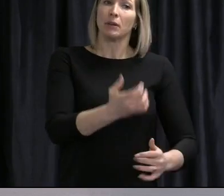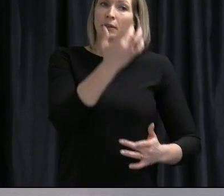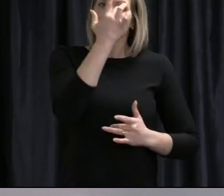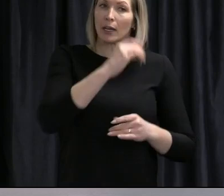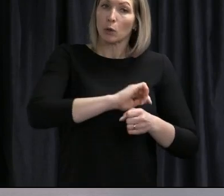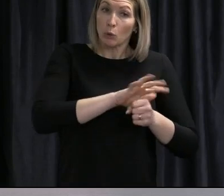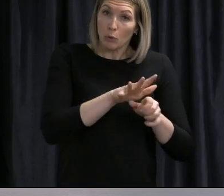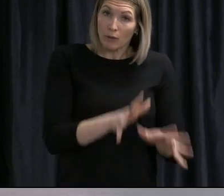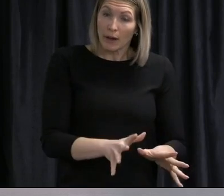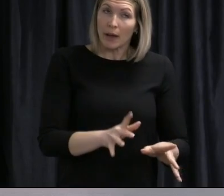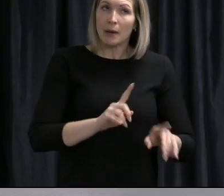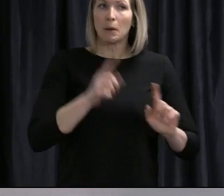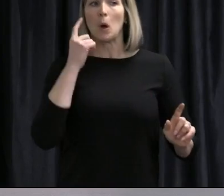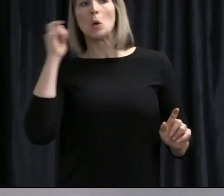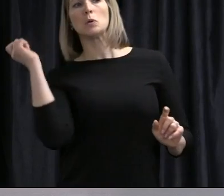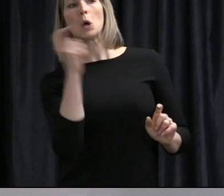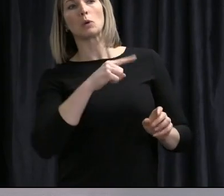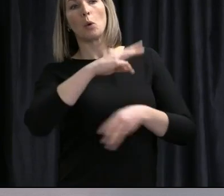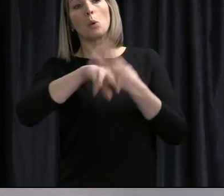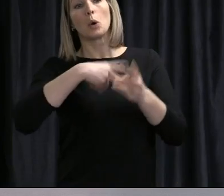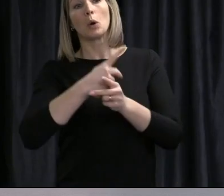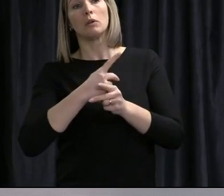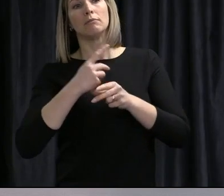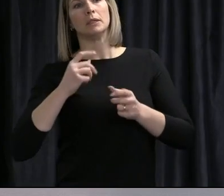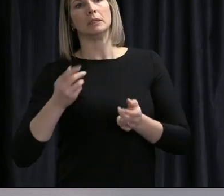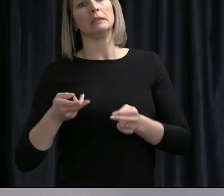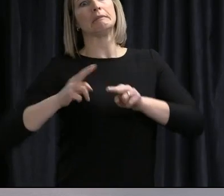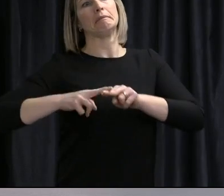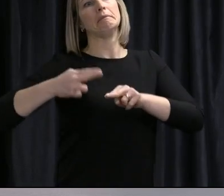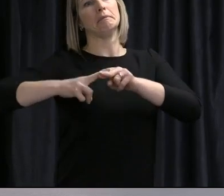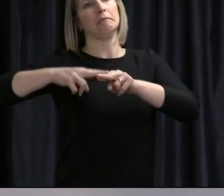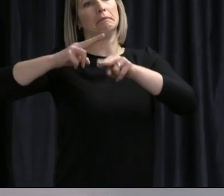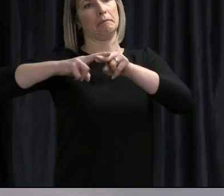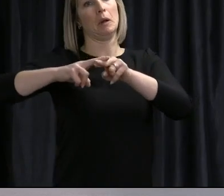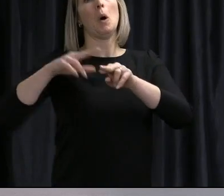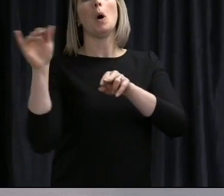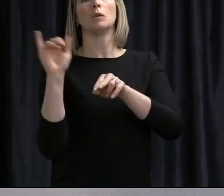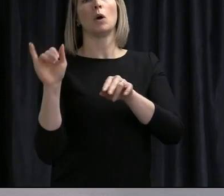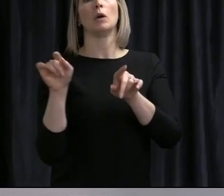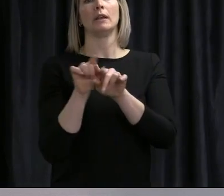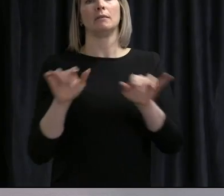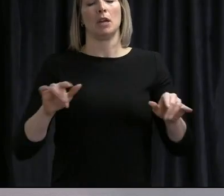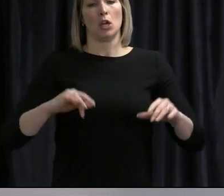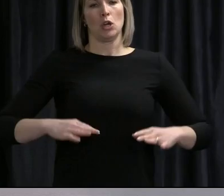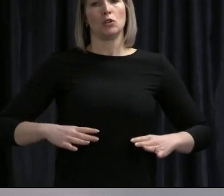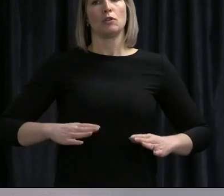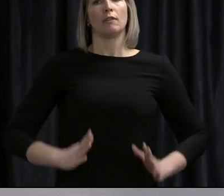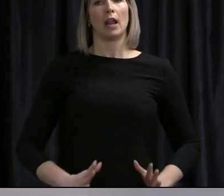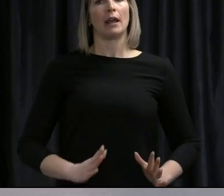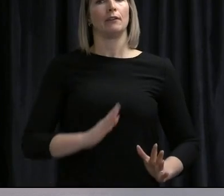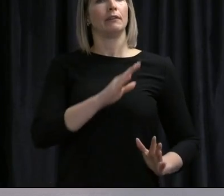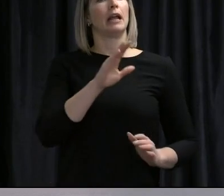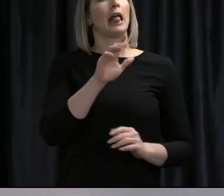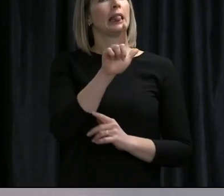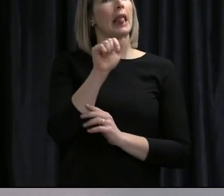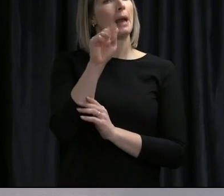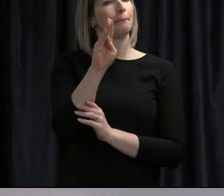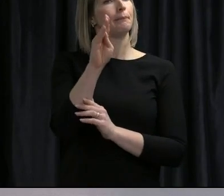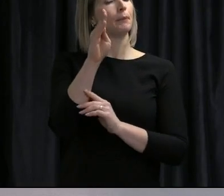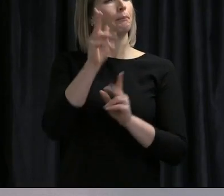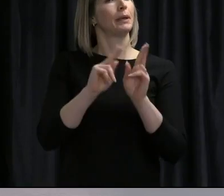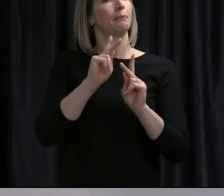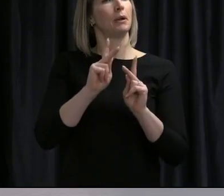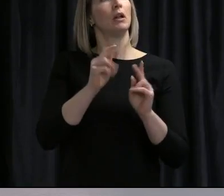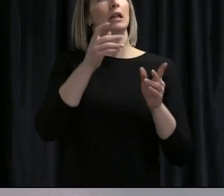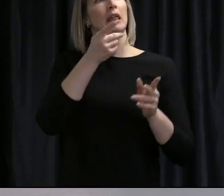could expect more. And also, keeping in mind that we're having many Newfoundlanders and Labradorians that are living south of the border that are now making